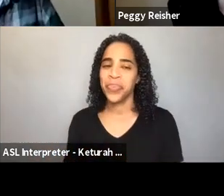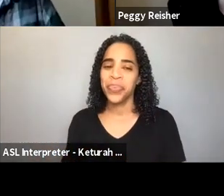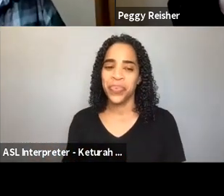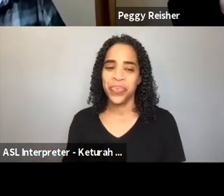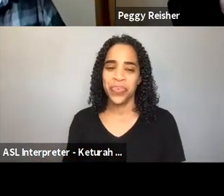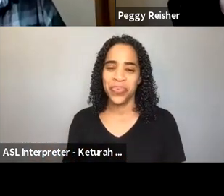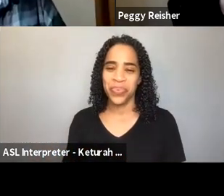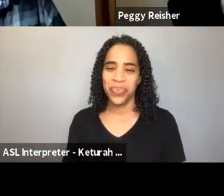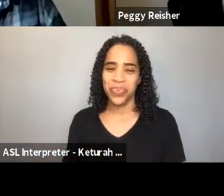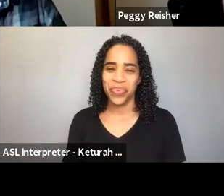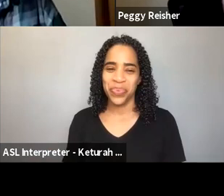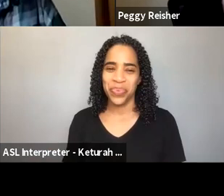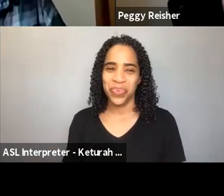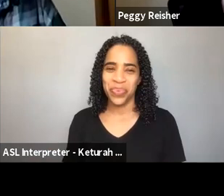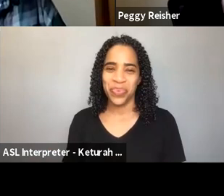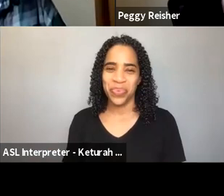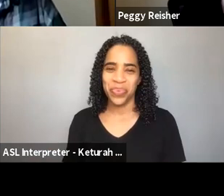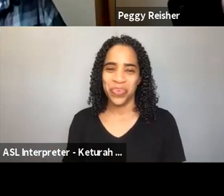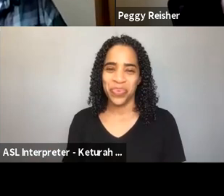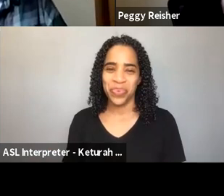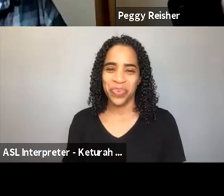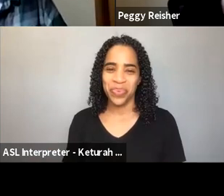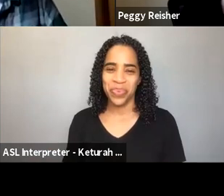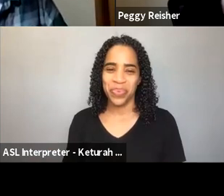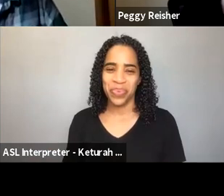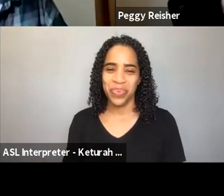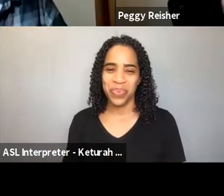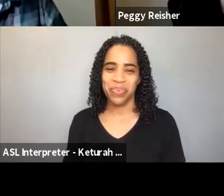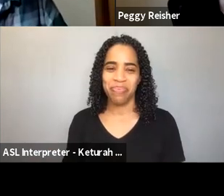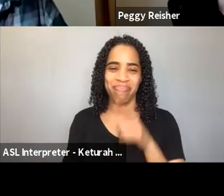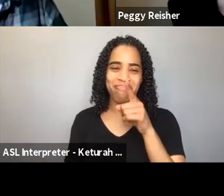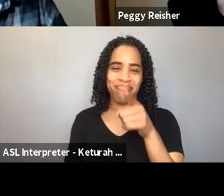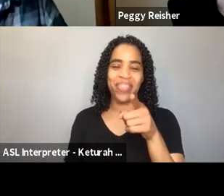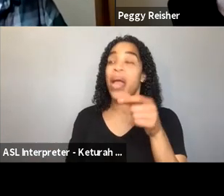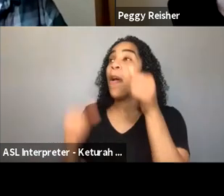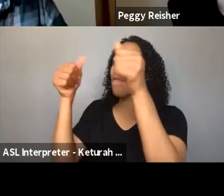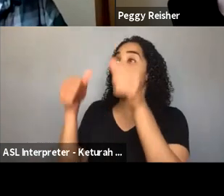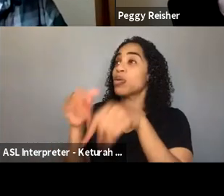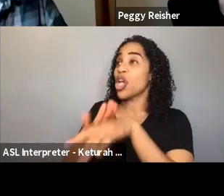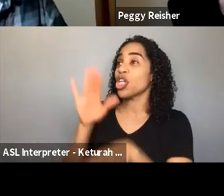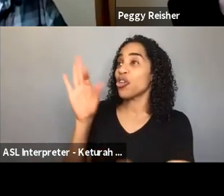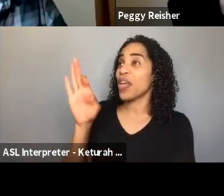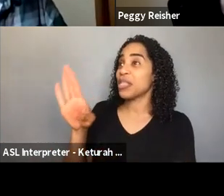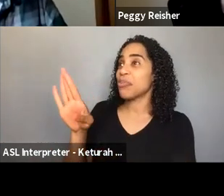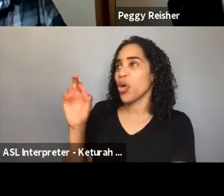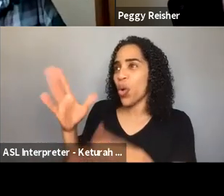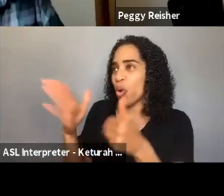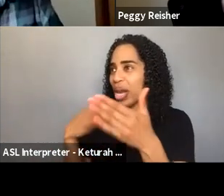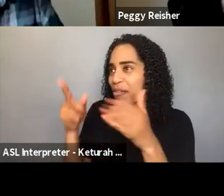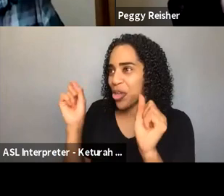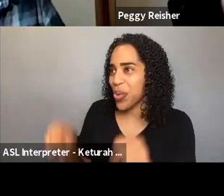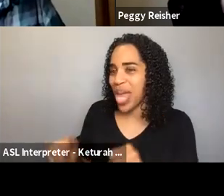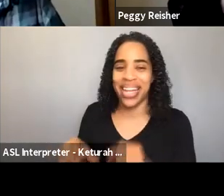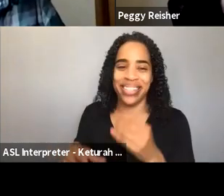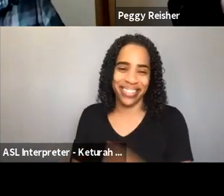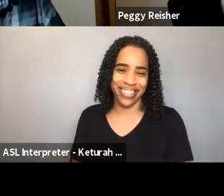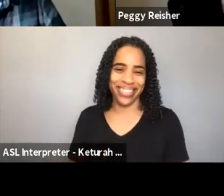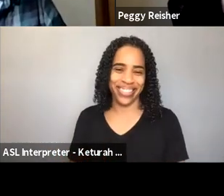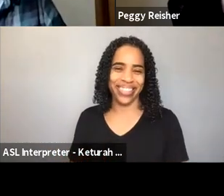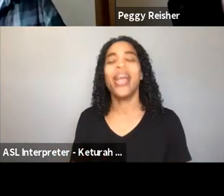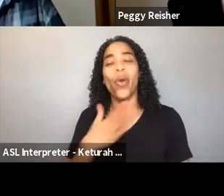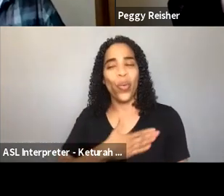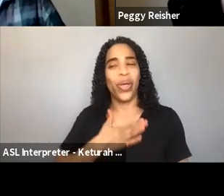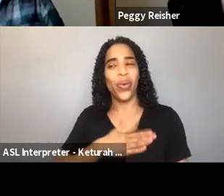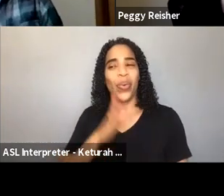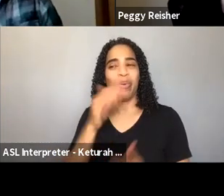That's Just toss it into your Facebook page or whatever you can think to advertise it for you.